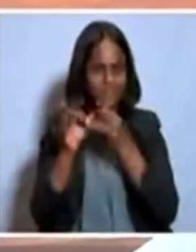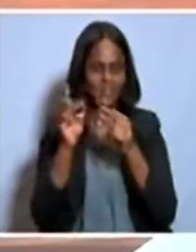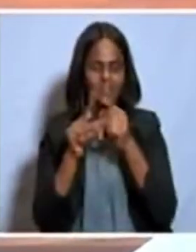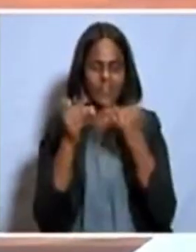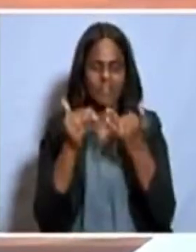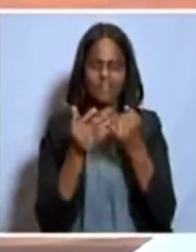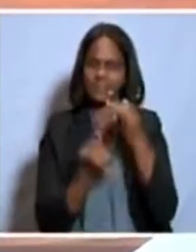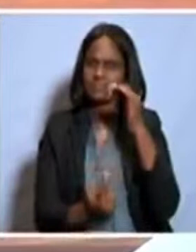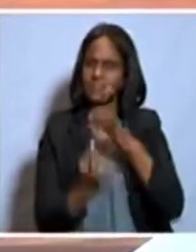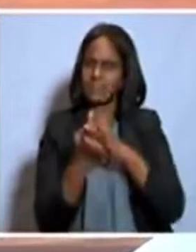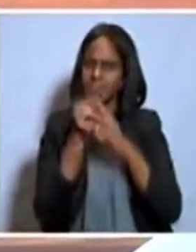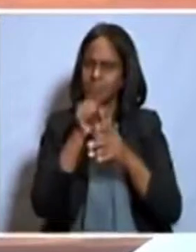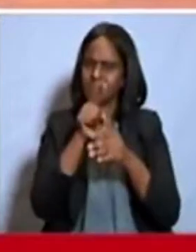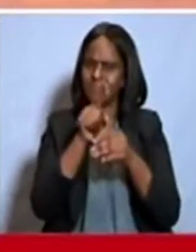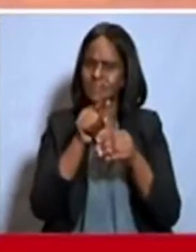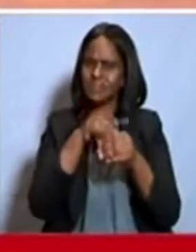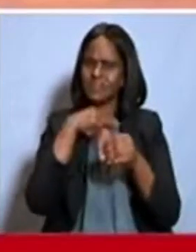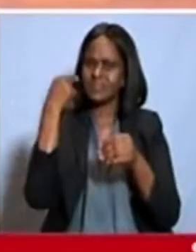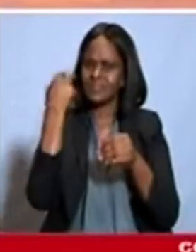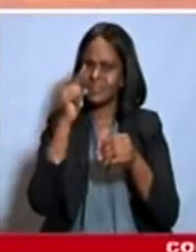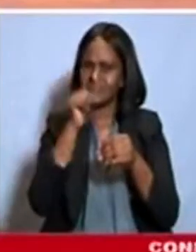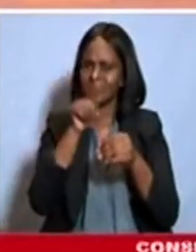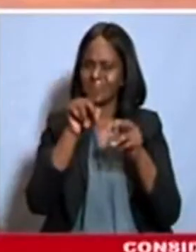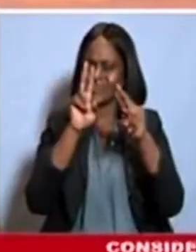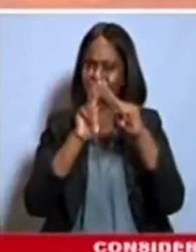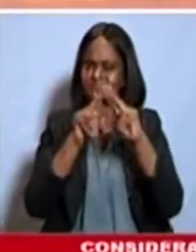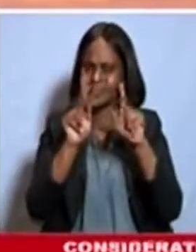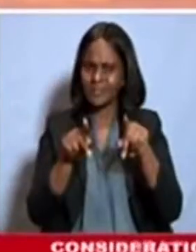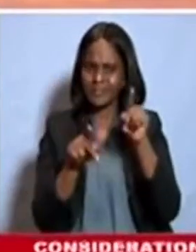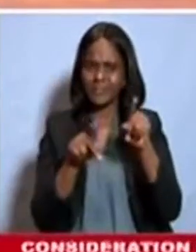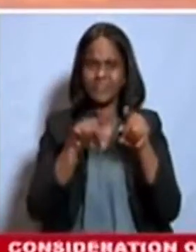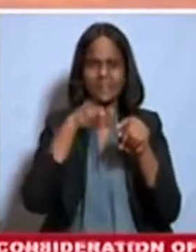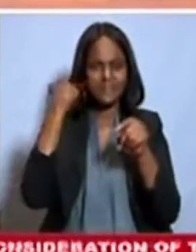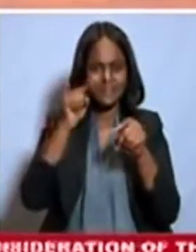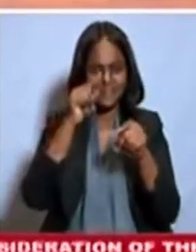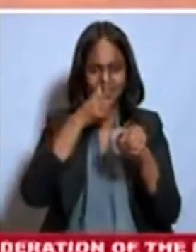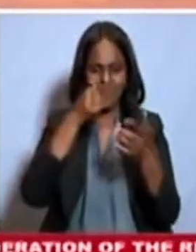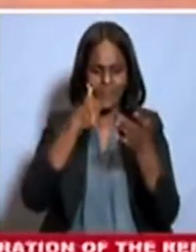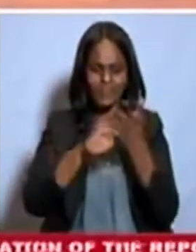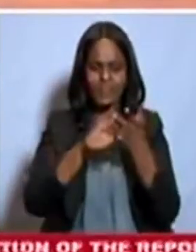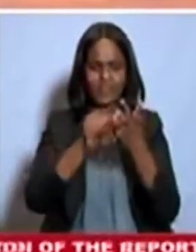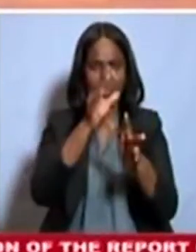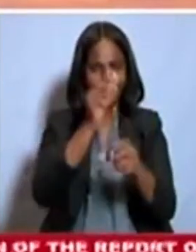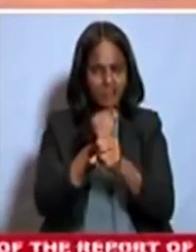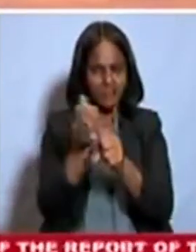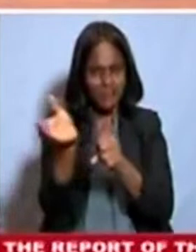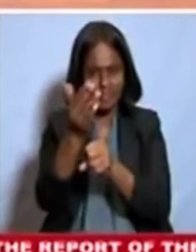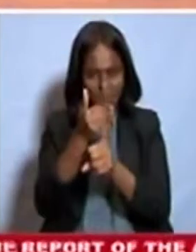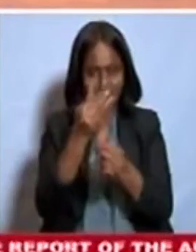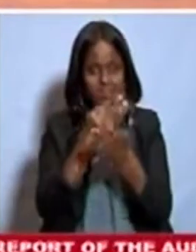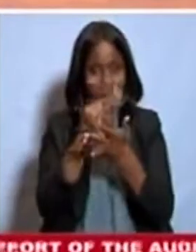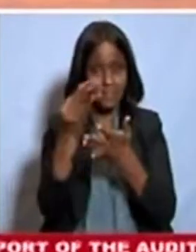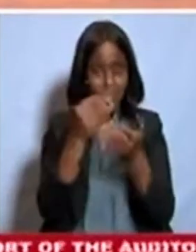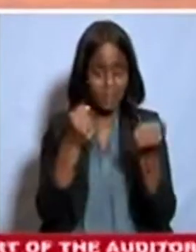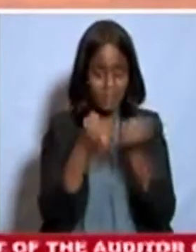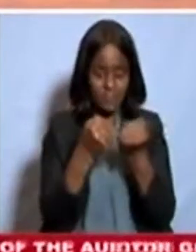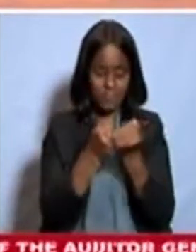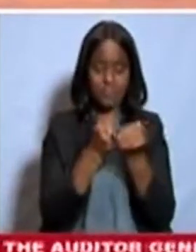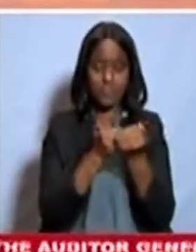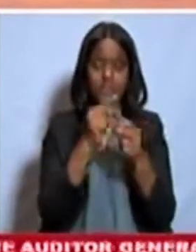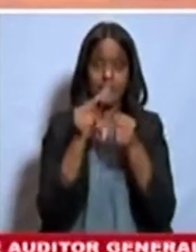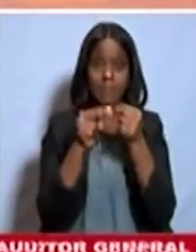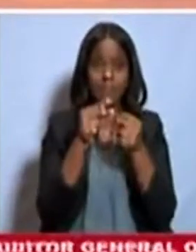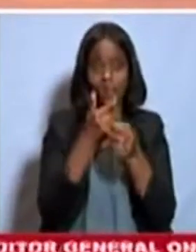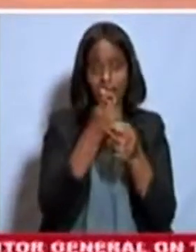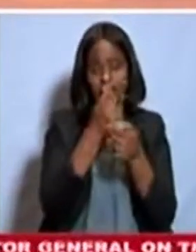now arriving at an affidavit, Mr. Chairperson, to collect farming inputs, it means maybe someone